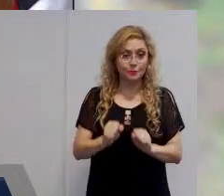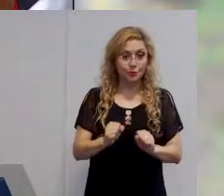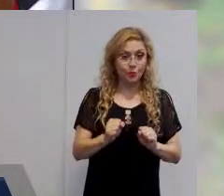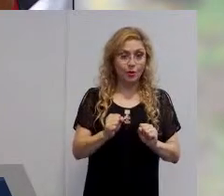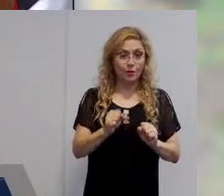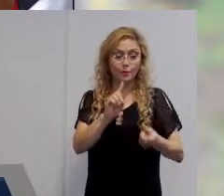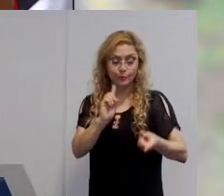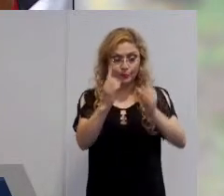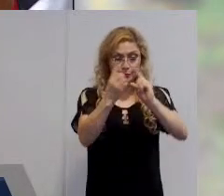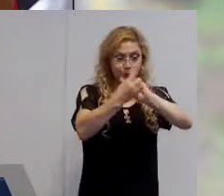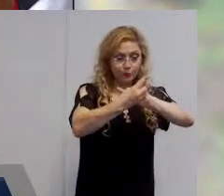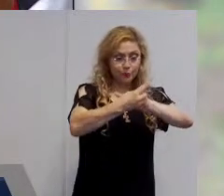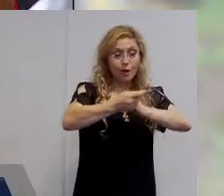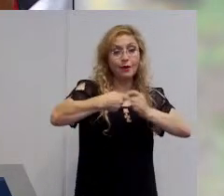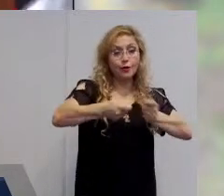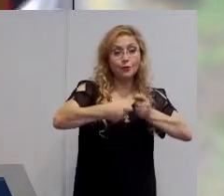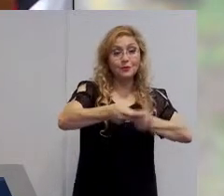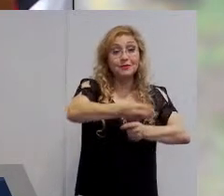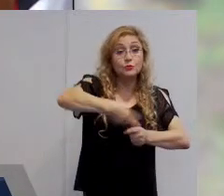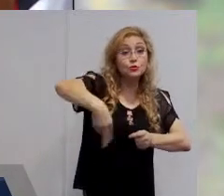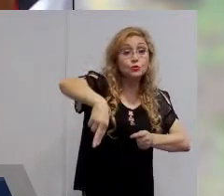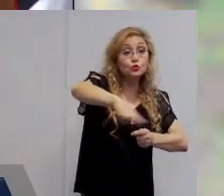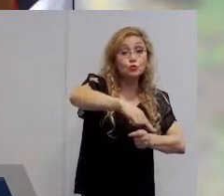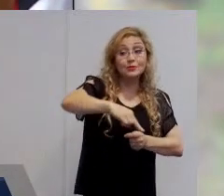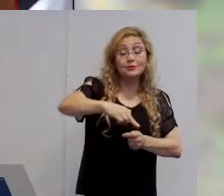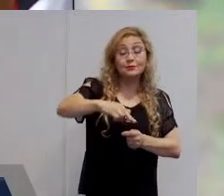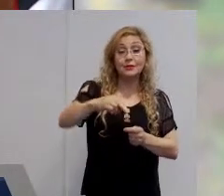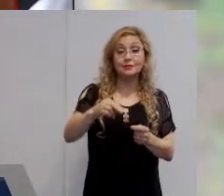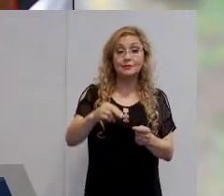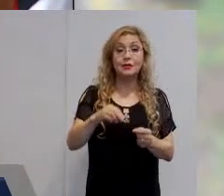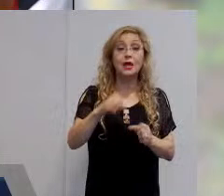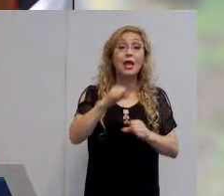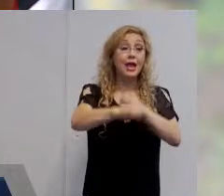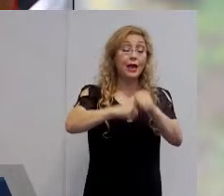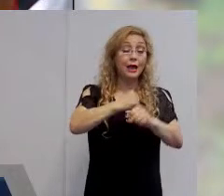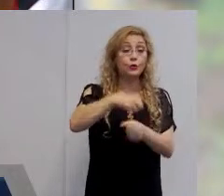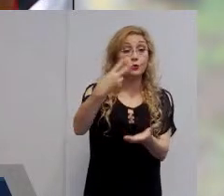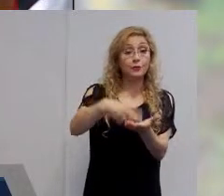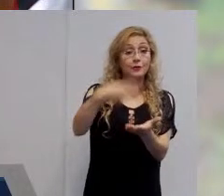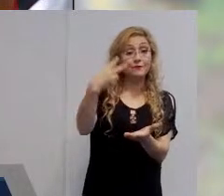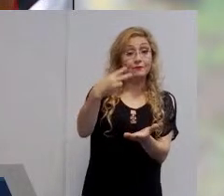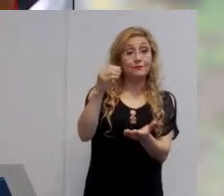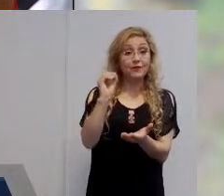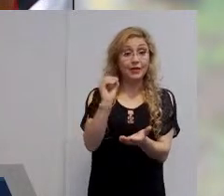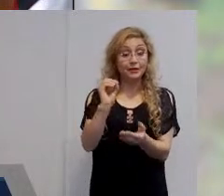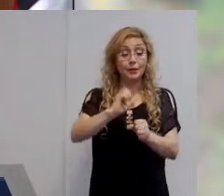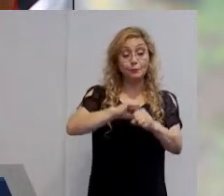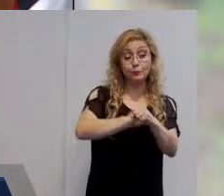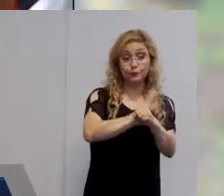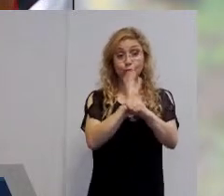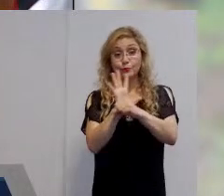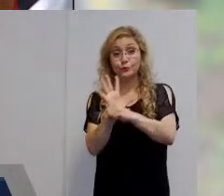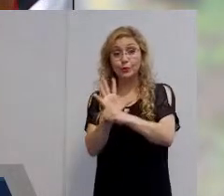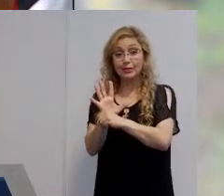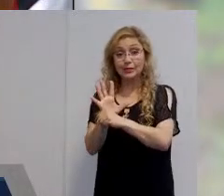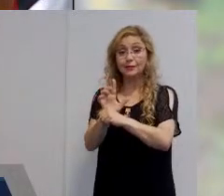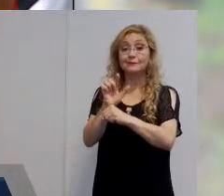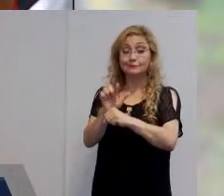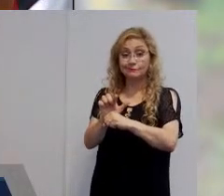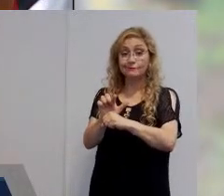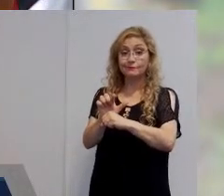In 2020, the COVID-19 pandemic tested our nation's